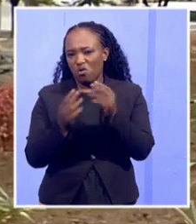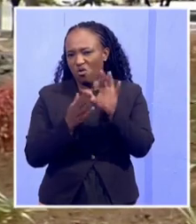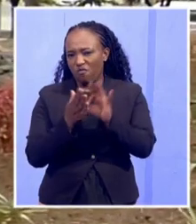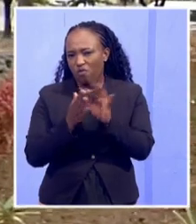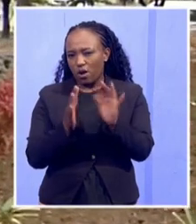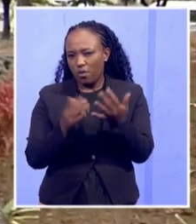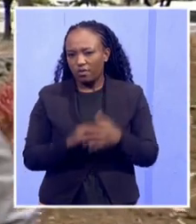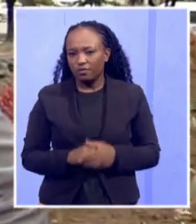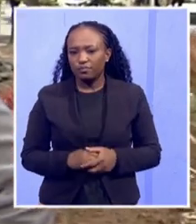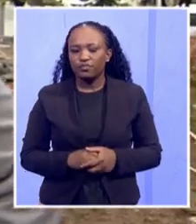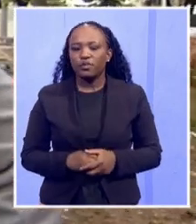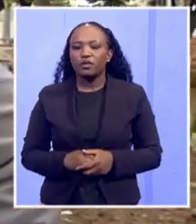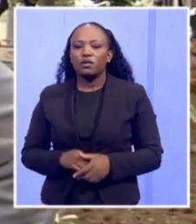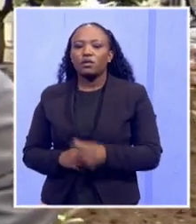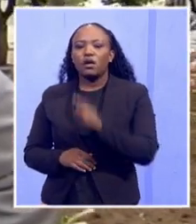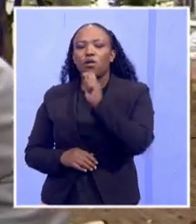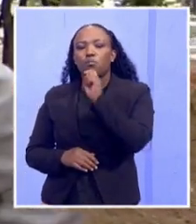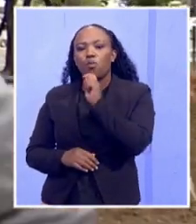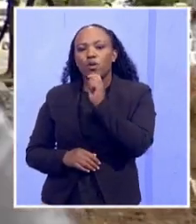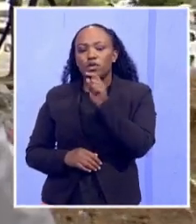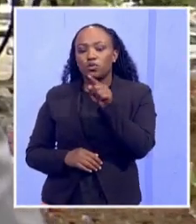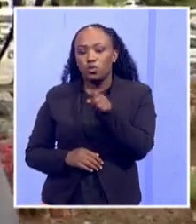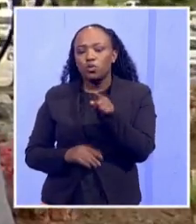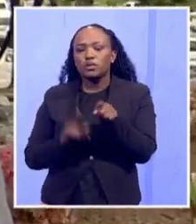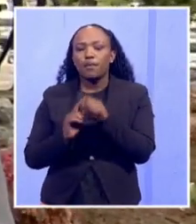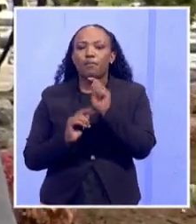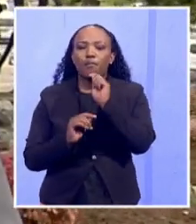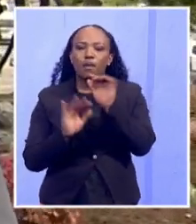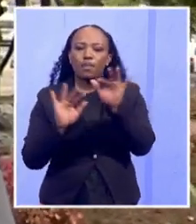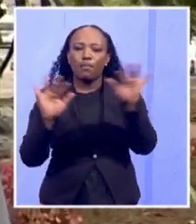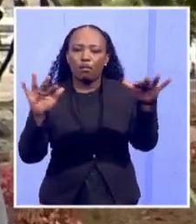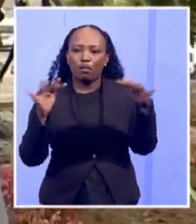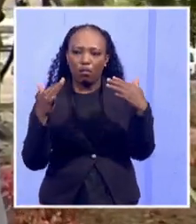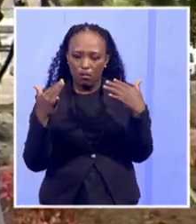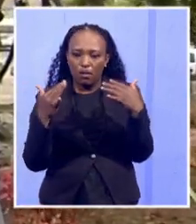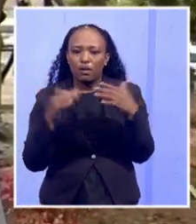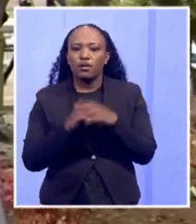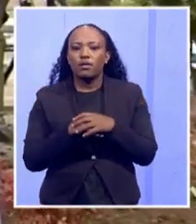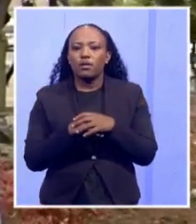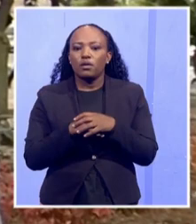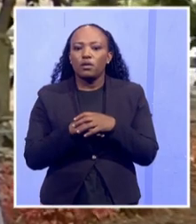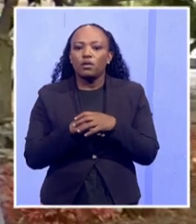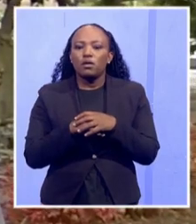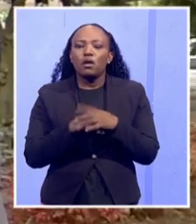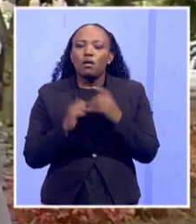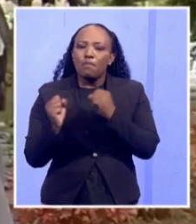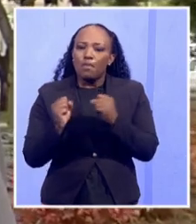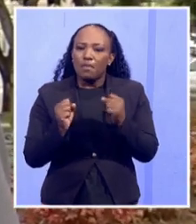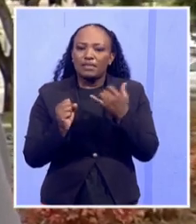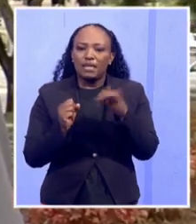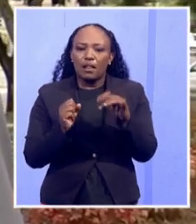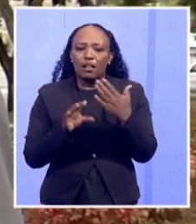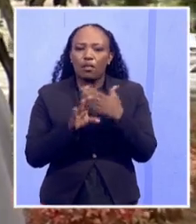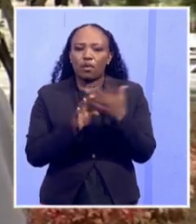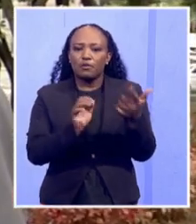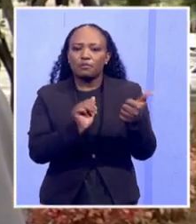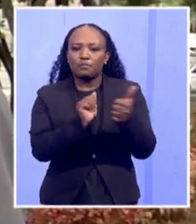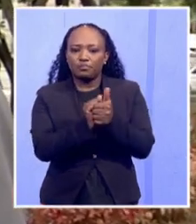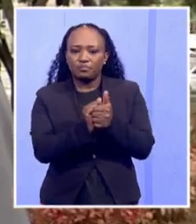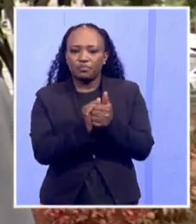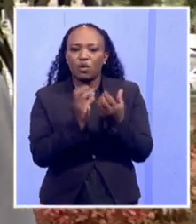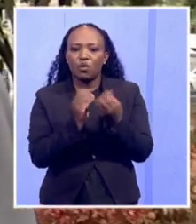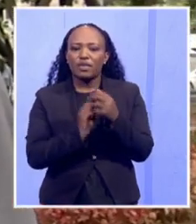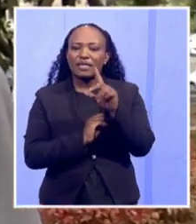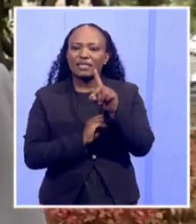you, Samge, and good morning to your viewers. Our position remains that we are still in a coalition with the Democratic